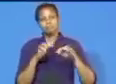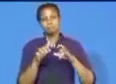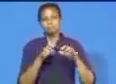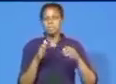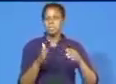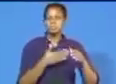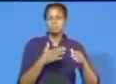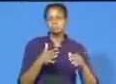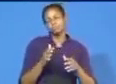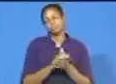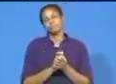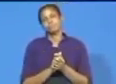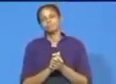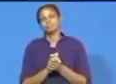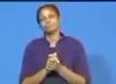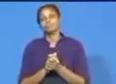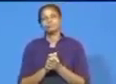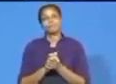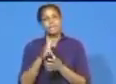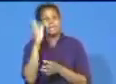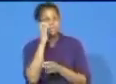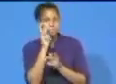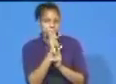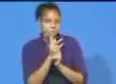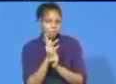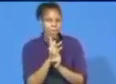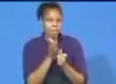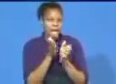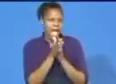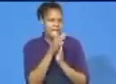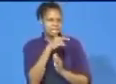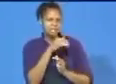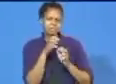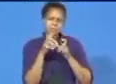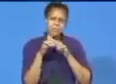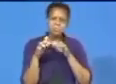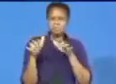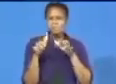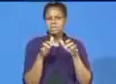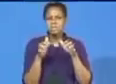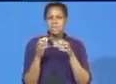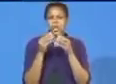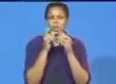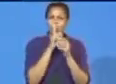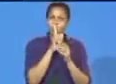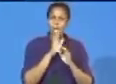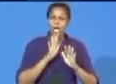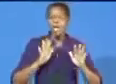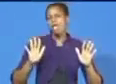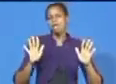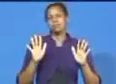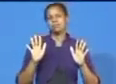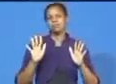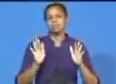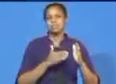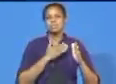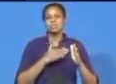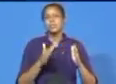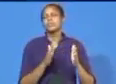Listen to me carefully. I'm going to ask him just to play for me softly. Hear me